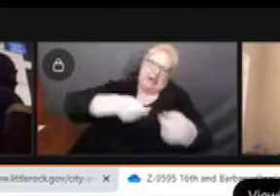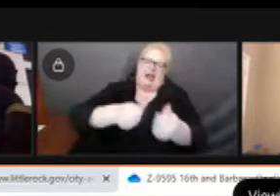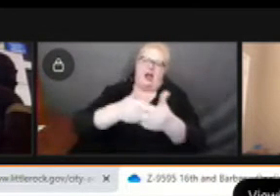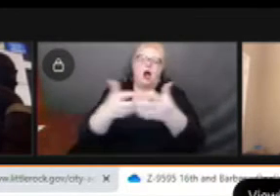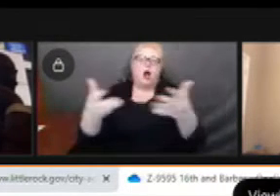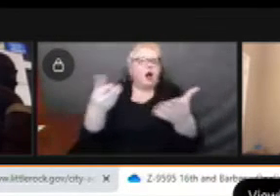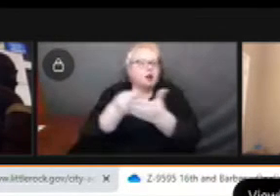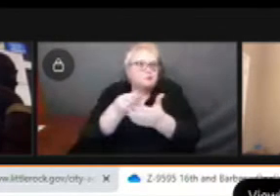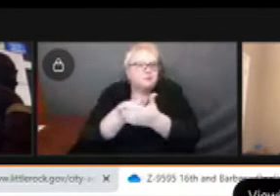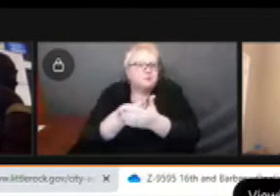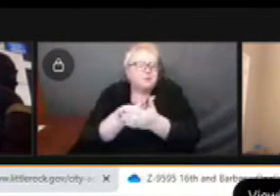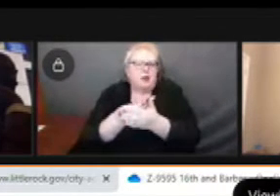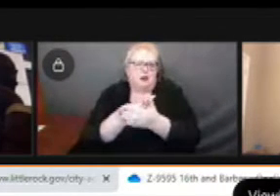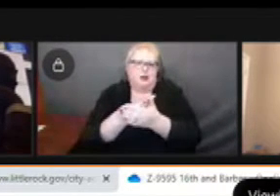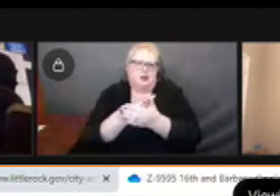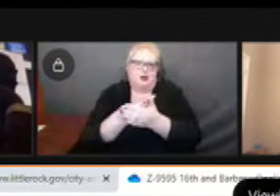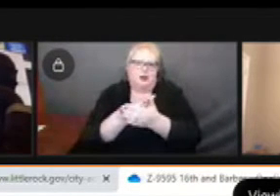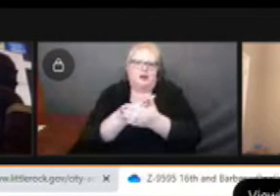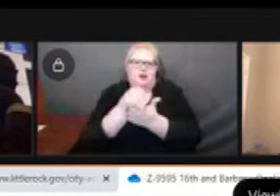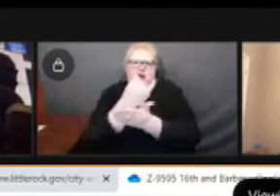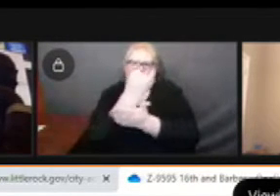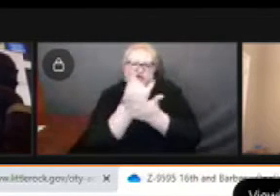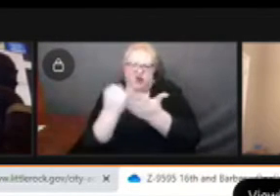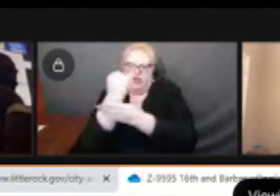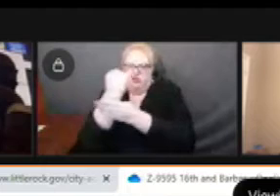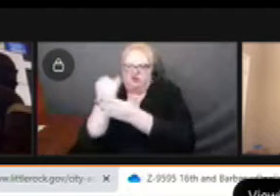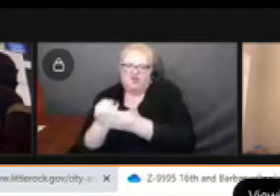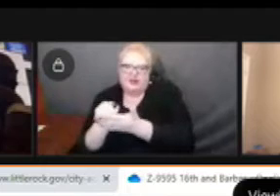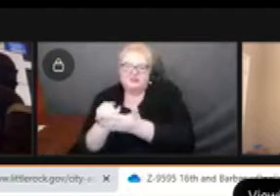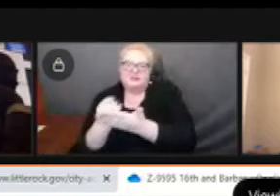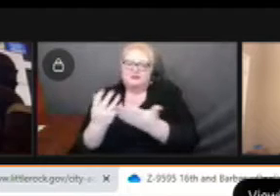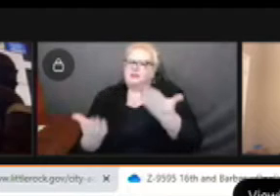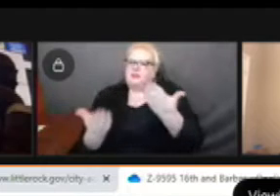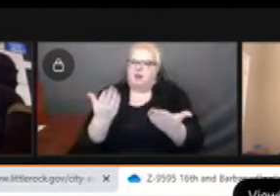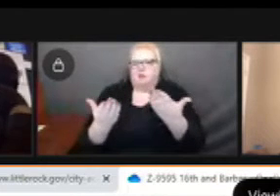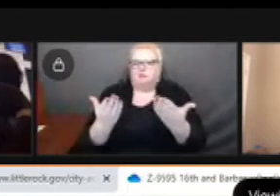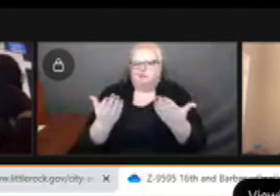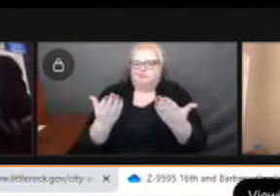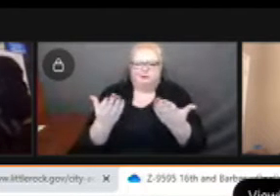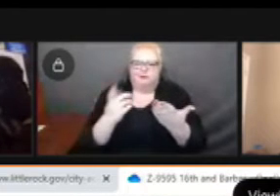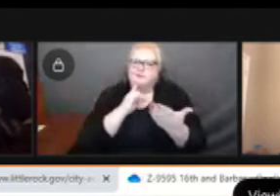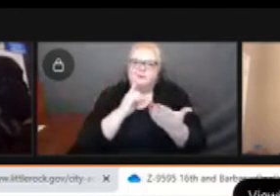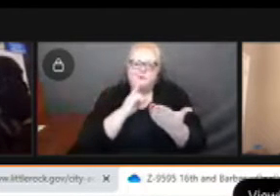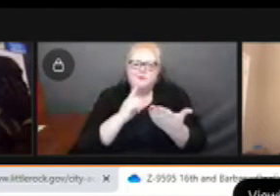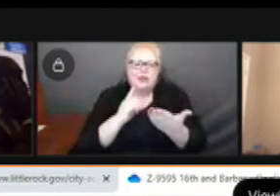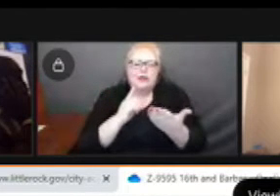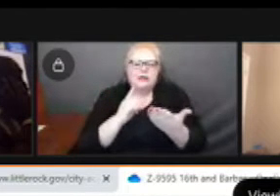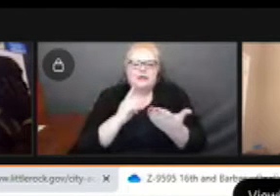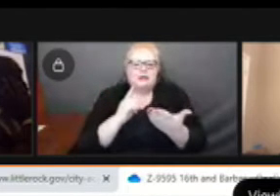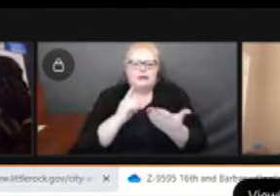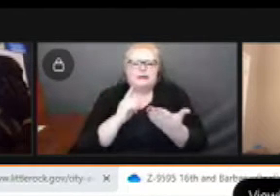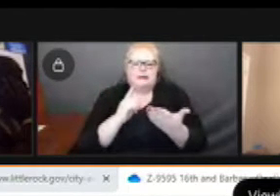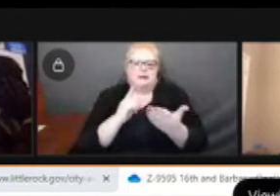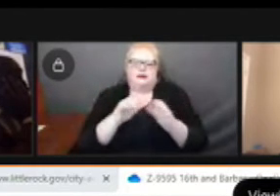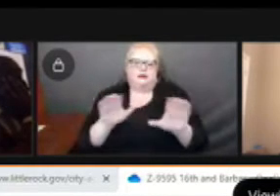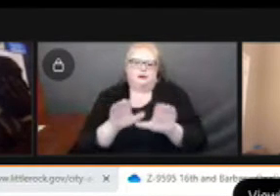on renderings that would have really done this a